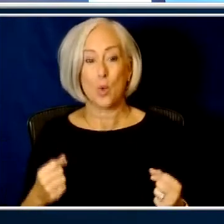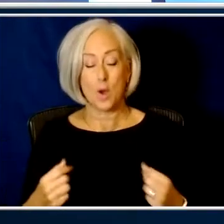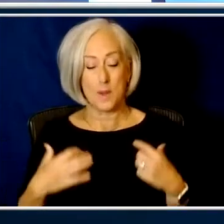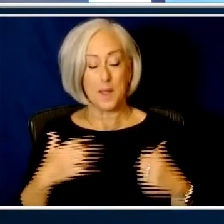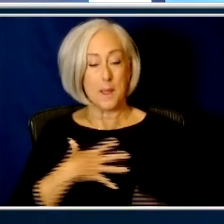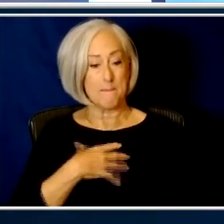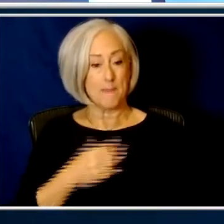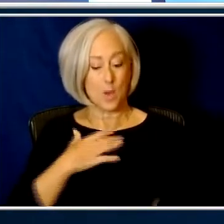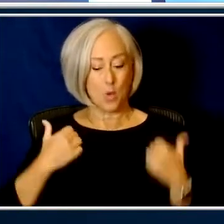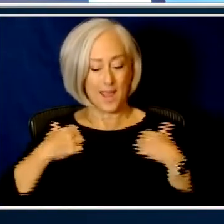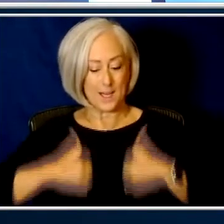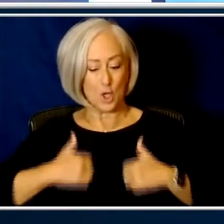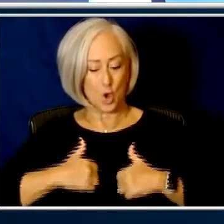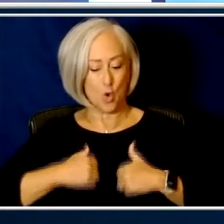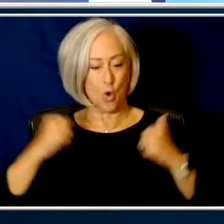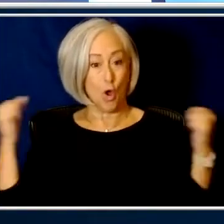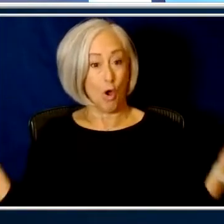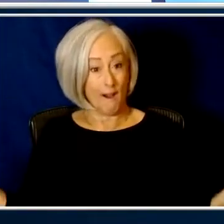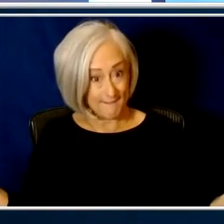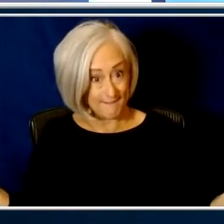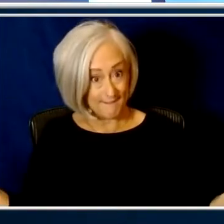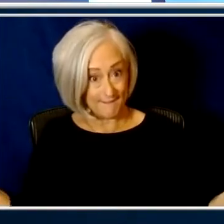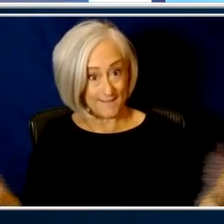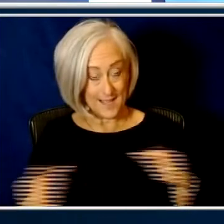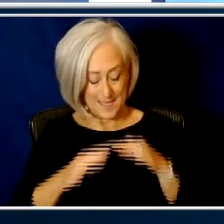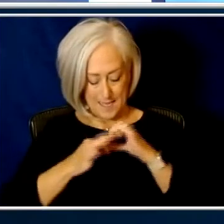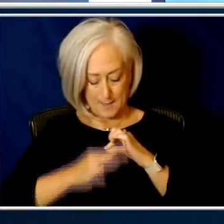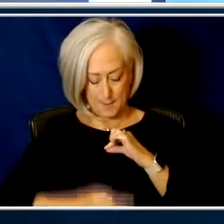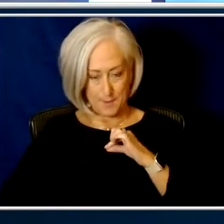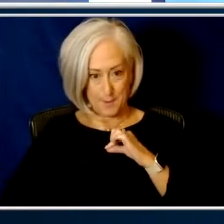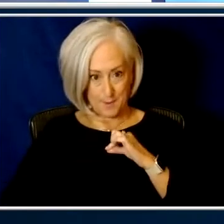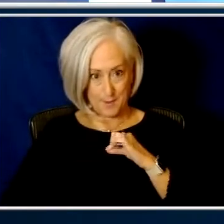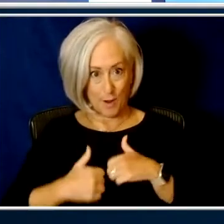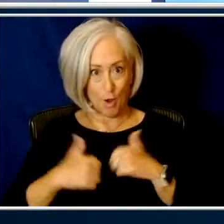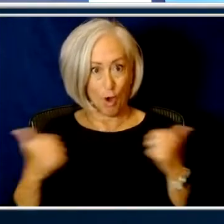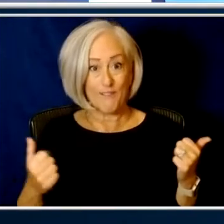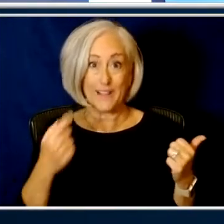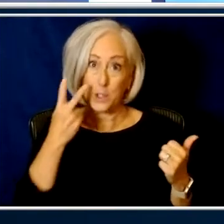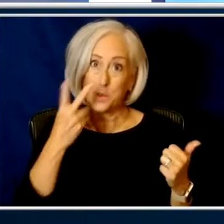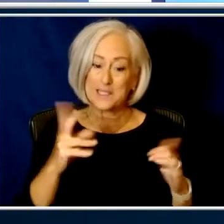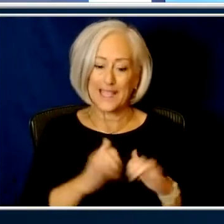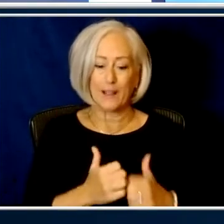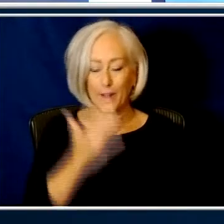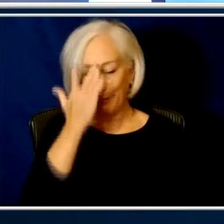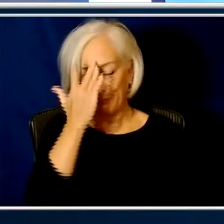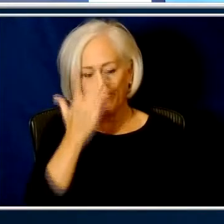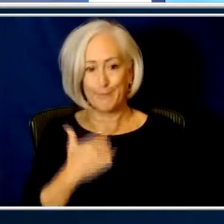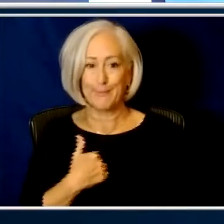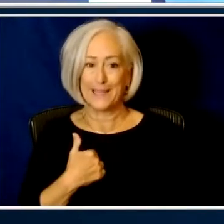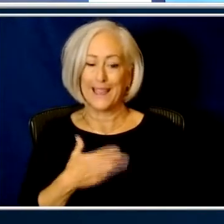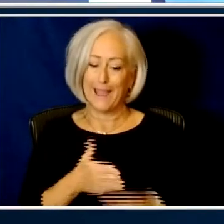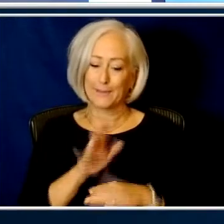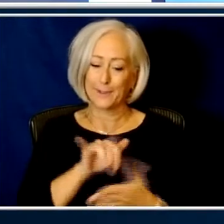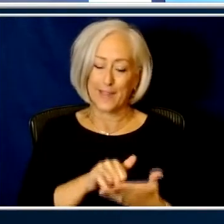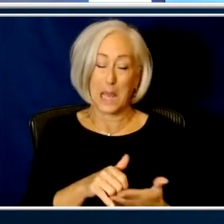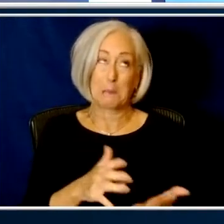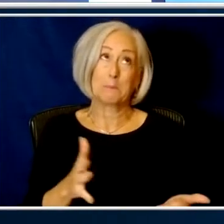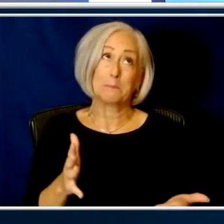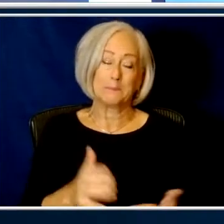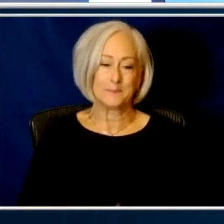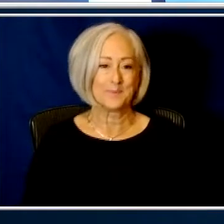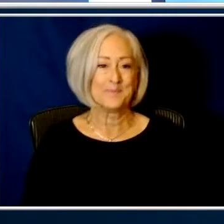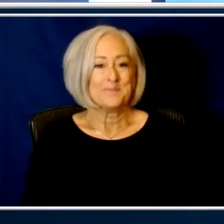unbutton my shirt, and you're gonna see how completely dorky I am once I do that. And so we'll see how that goes for everybody. So